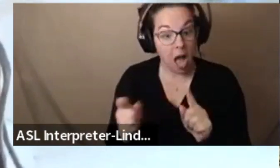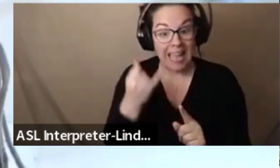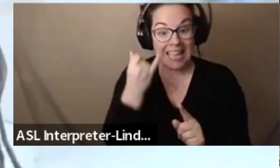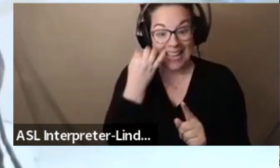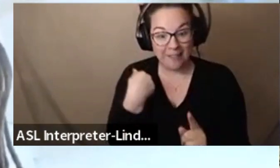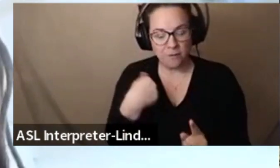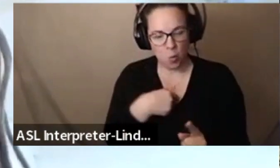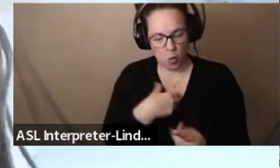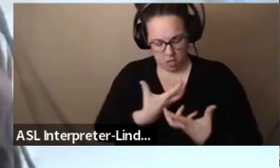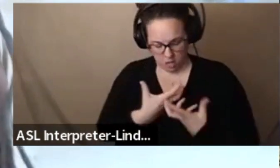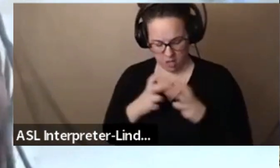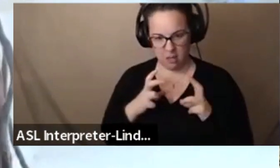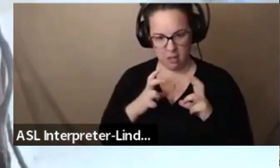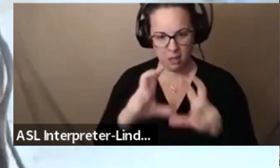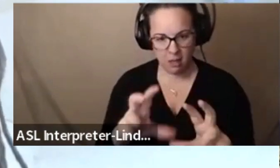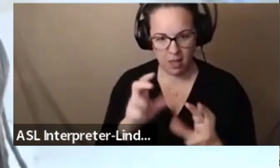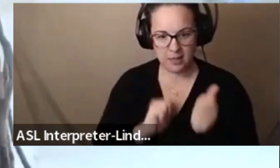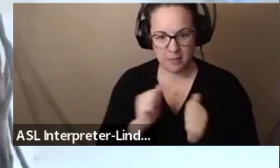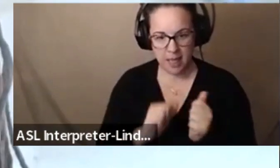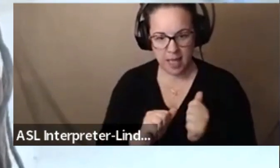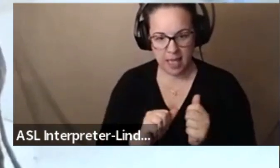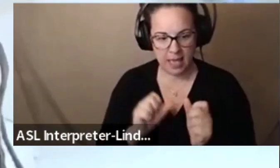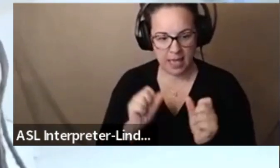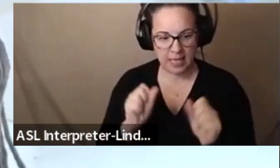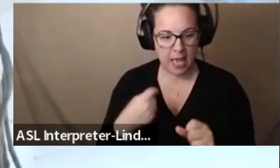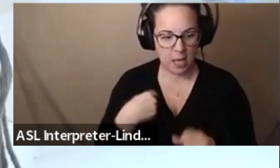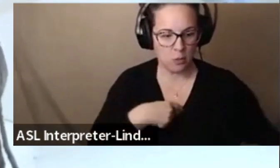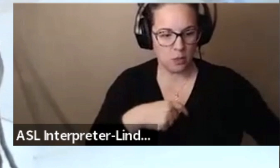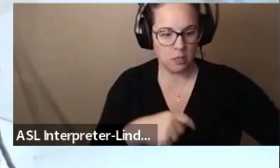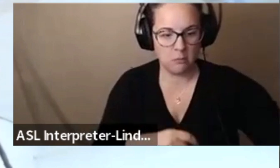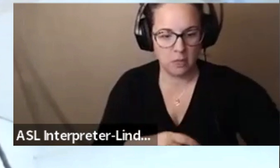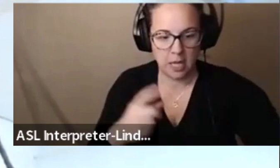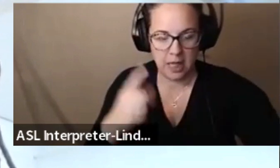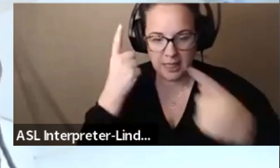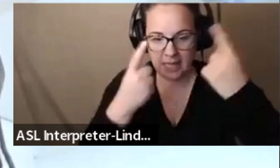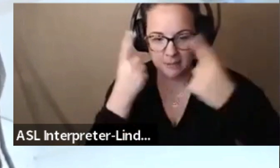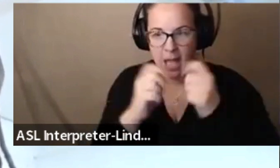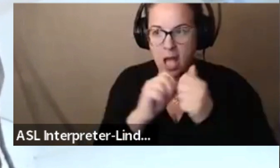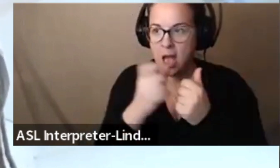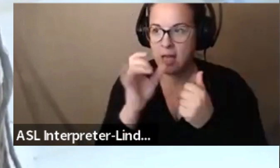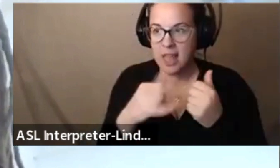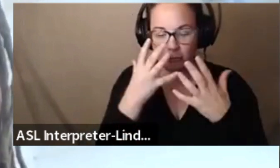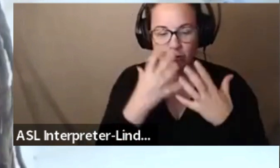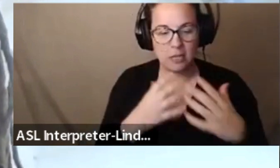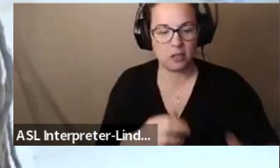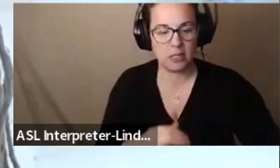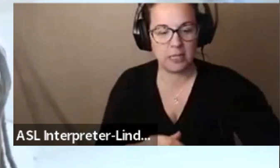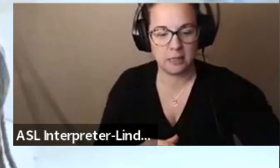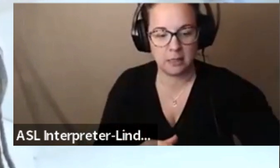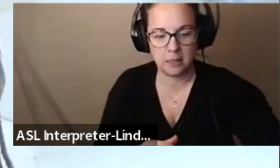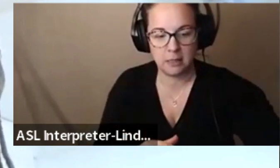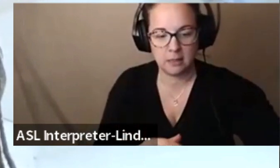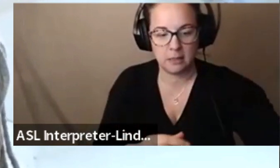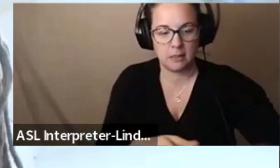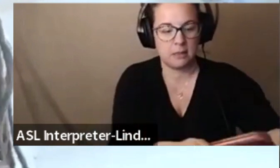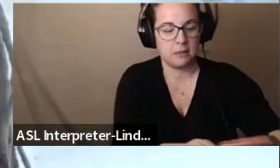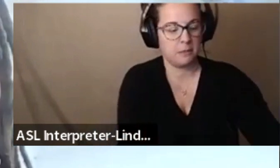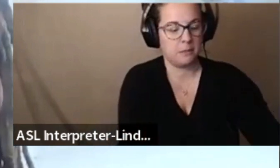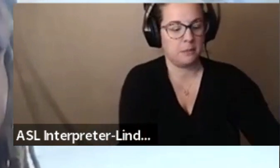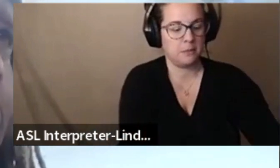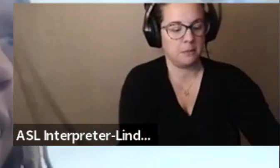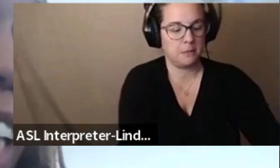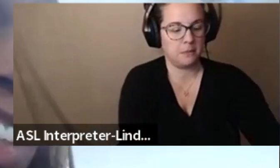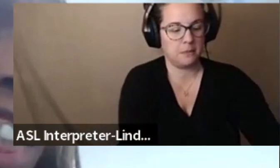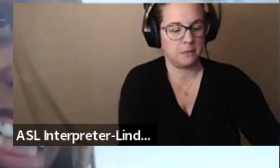this mean then? If we've invested in this, is the end of this play a tragedy? And do we play that tragedy? Are